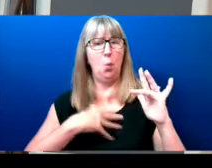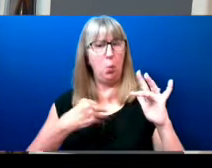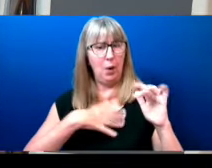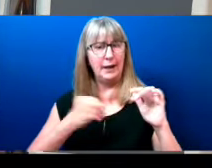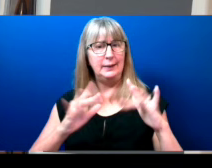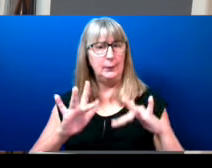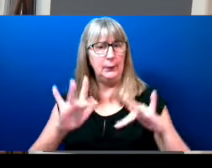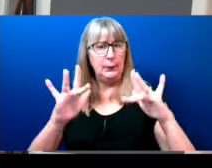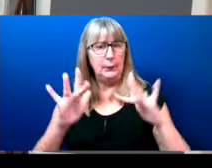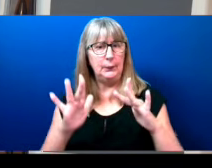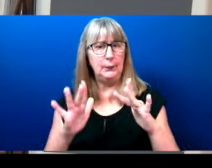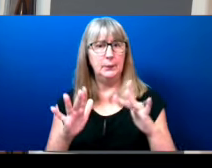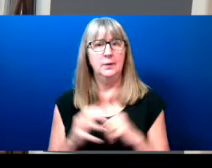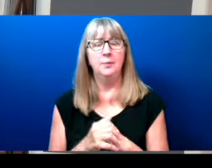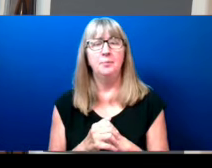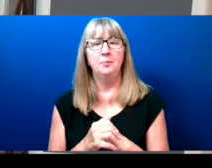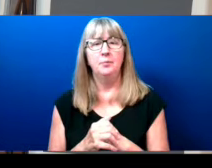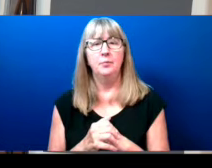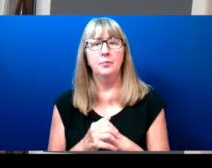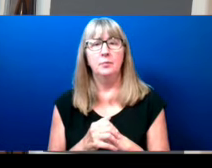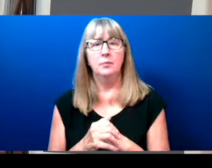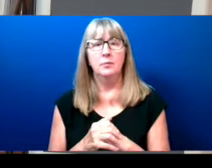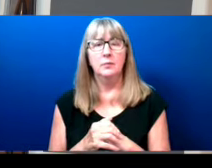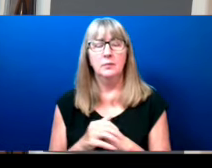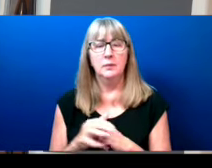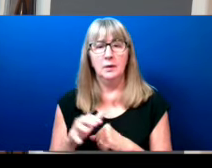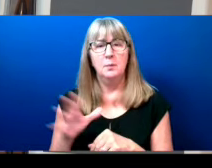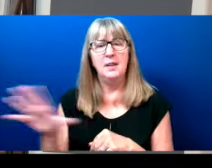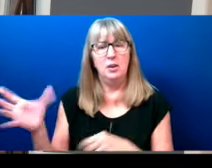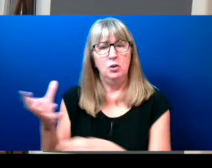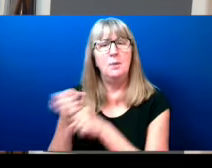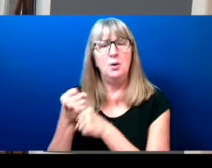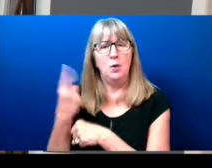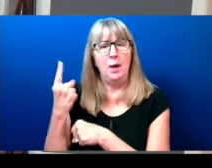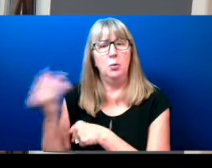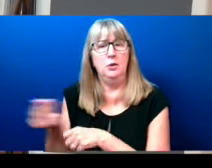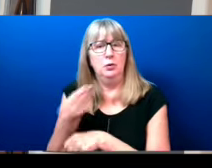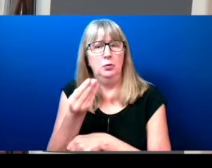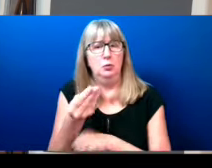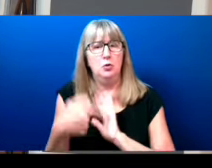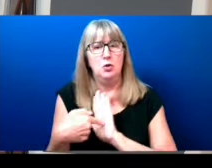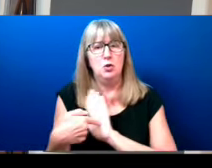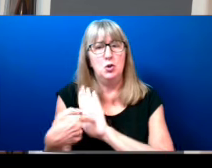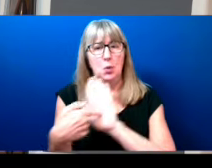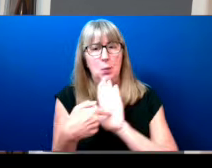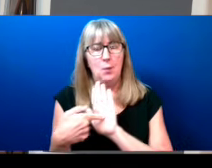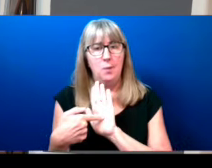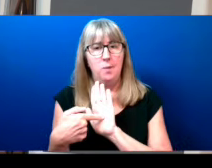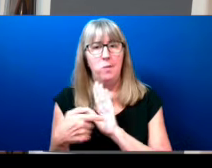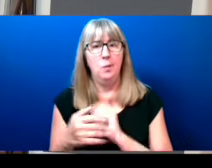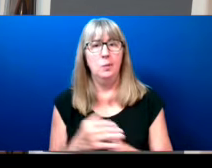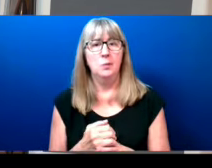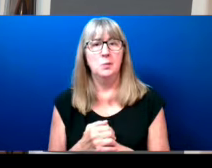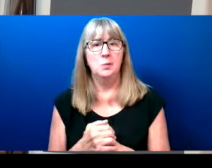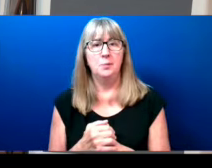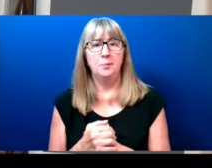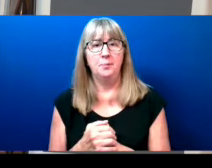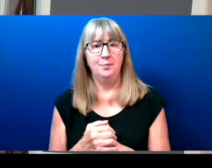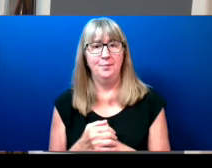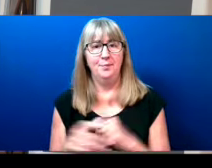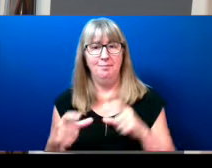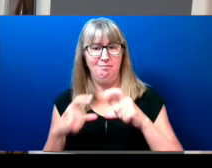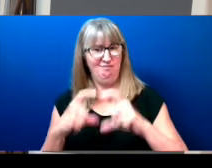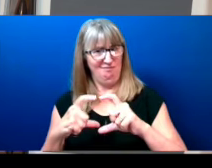are iridescent, really pretty. I'm going to try to grab one right now if I could pull one out for you to look at. Here we